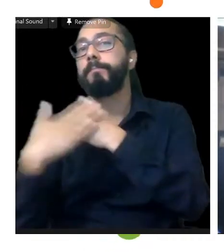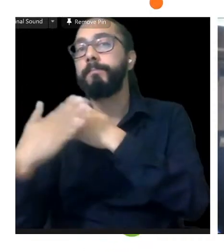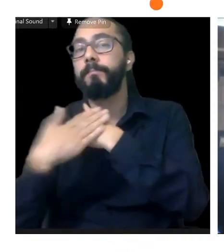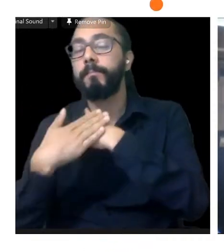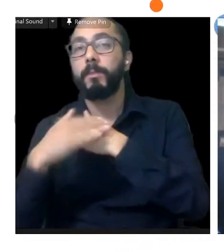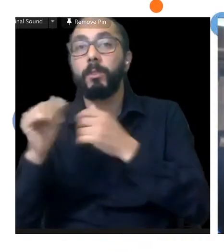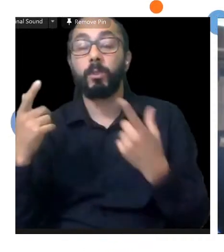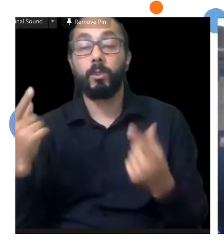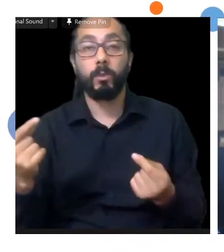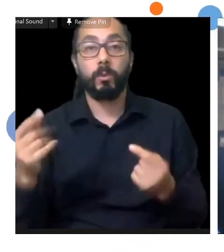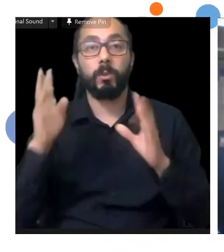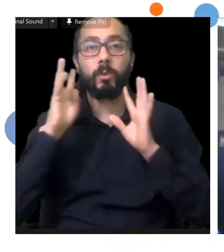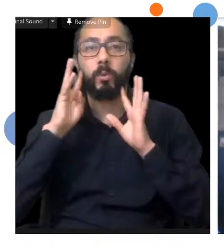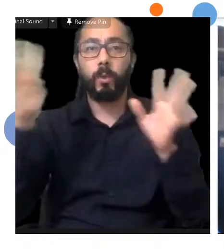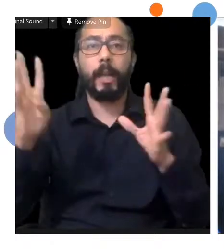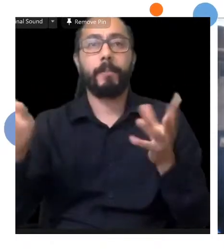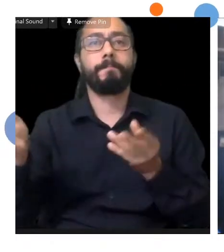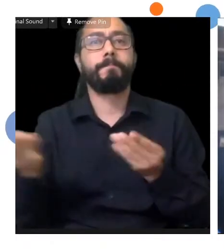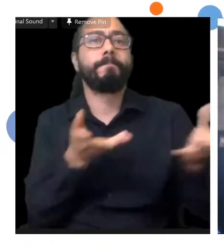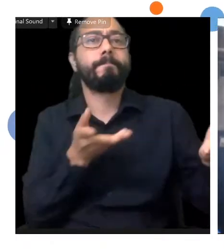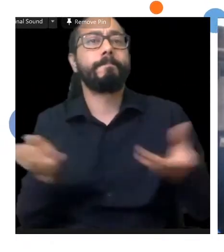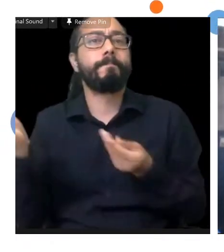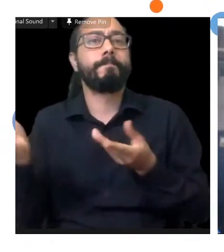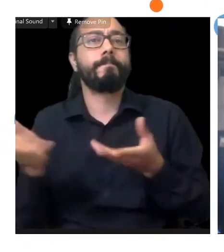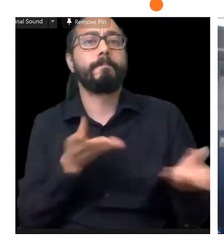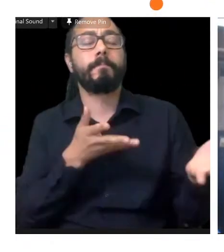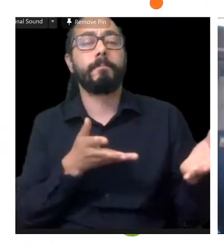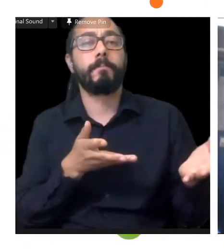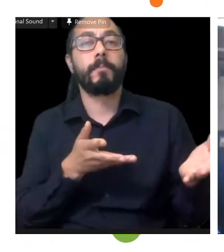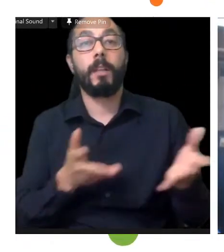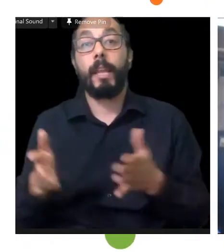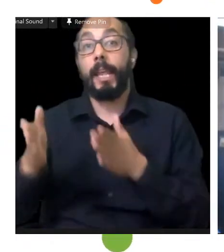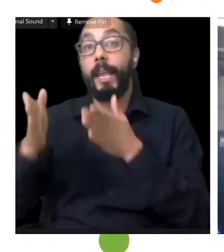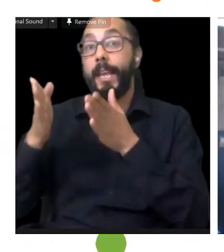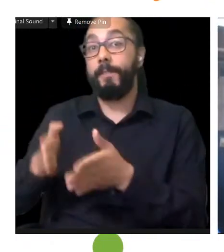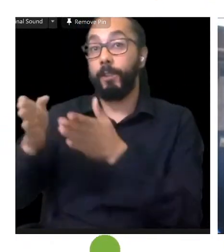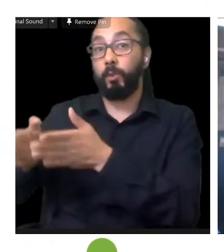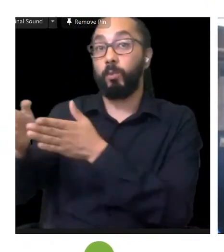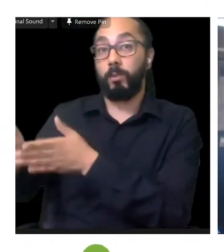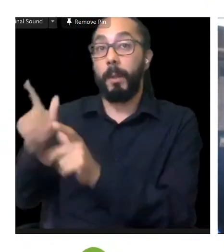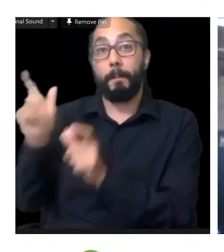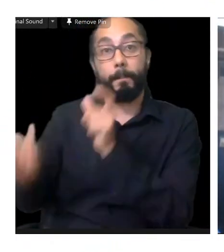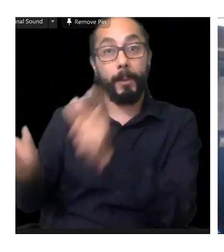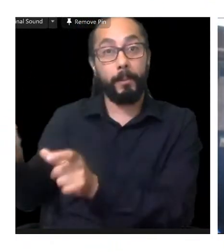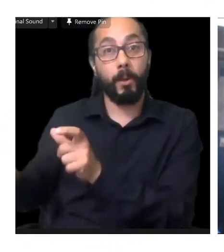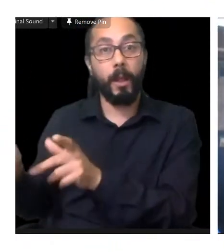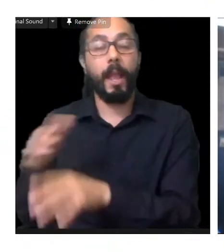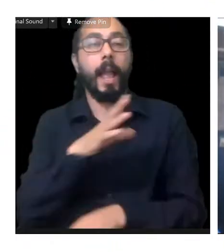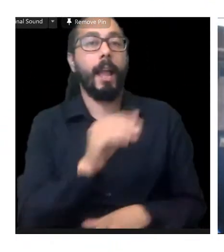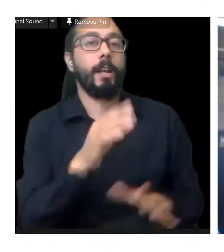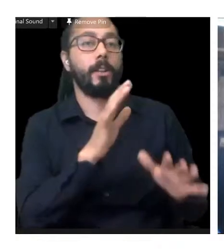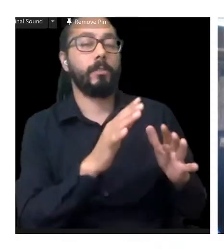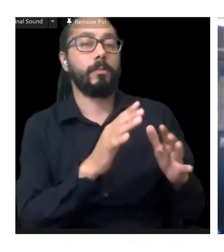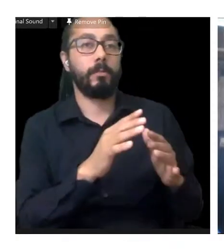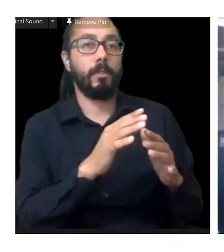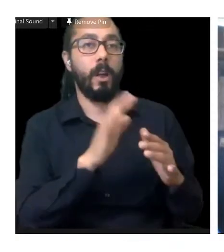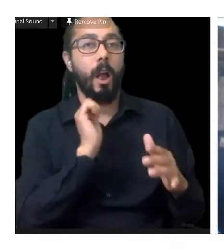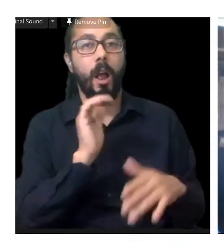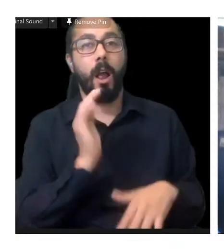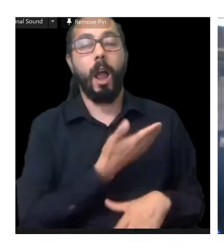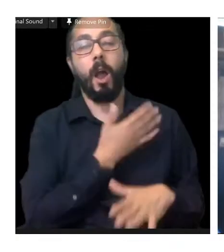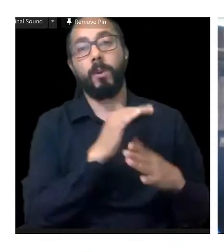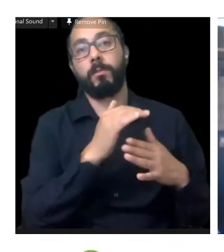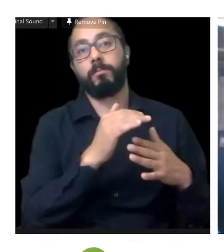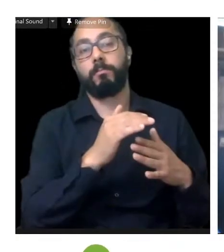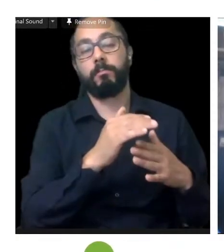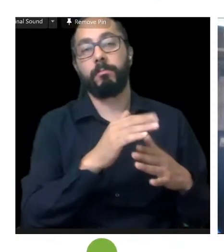create a conduit between the individuals in our audience and the individuals in our theater and dance community. We've